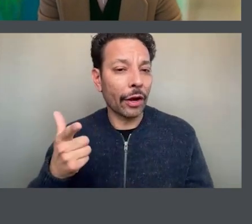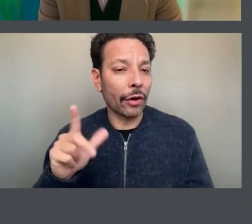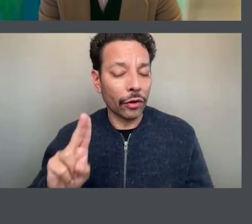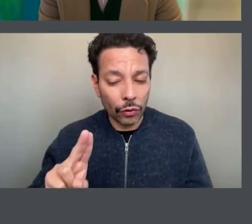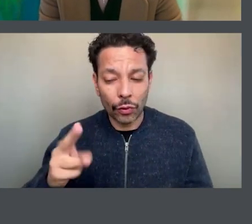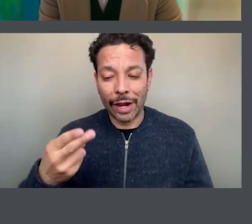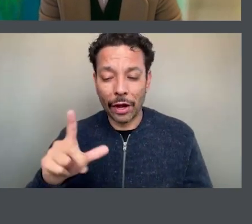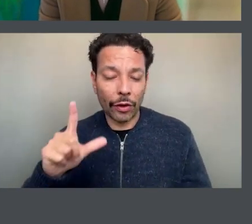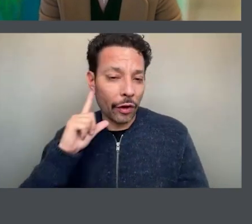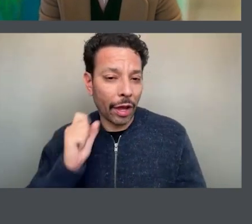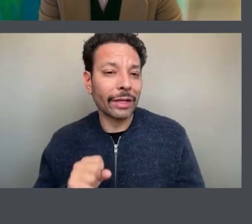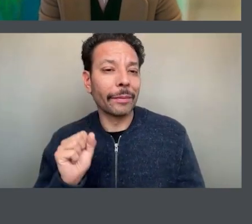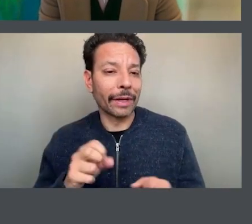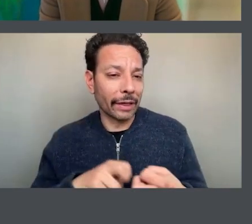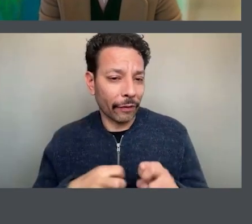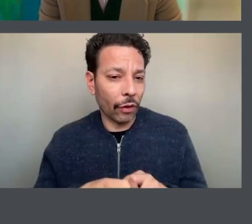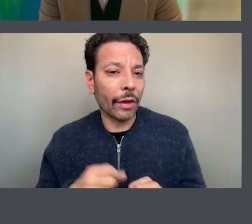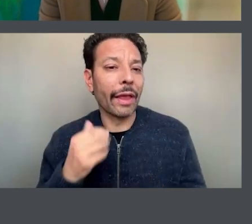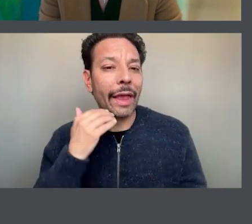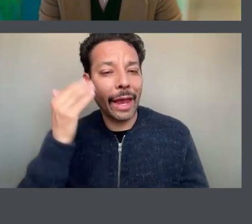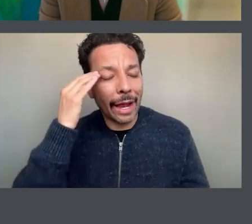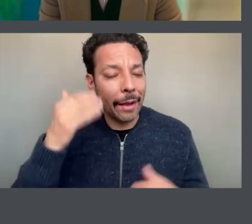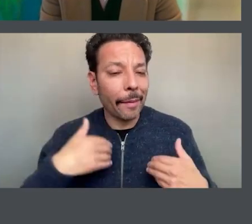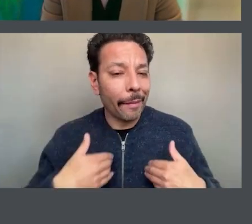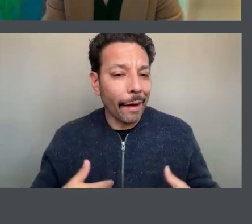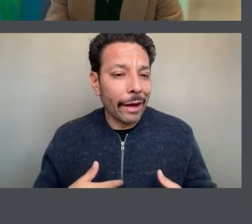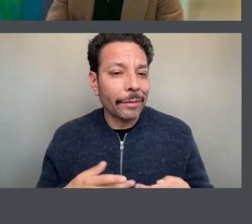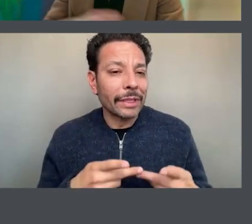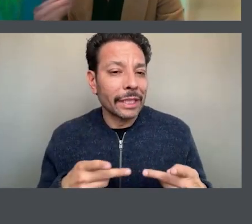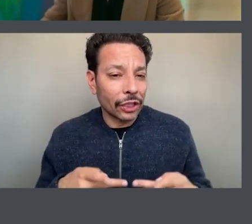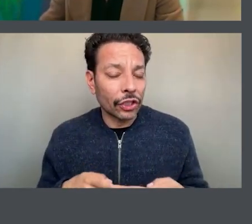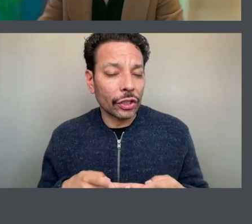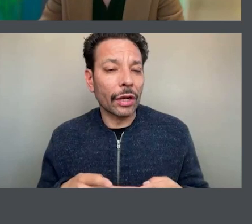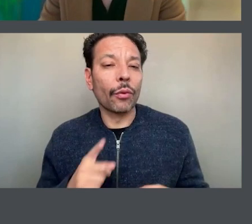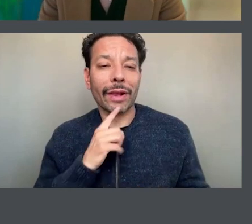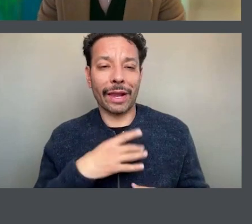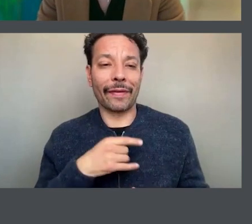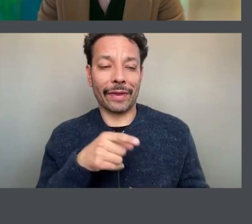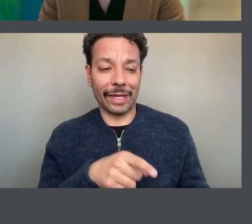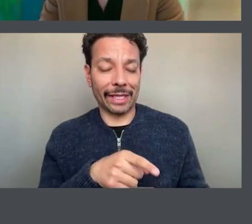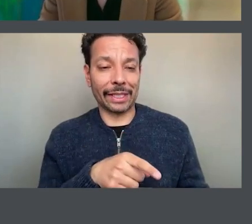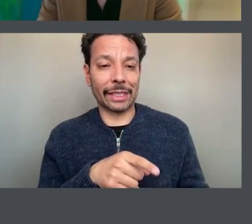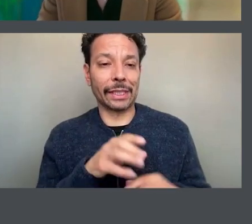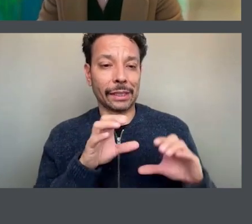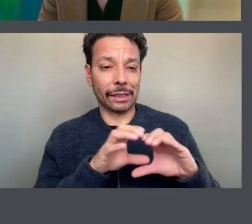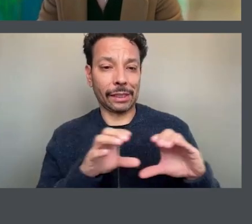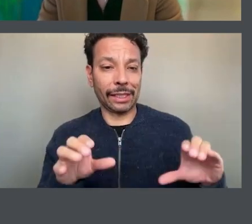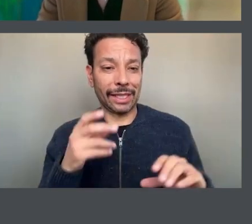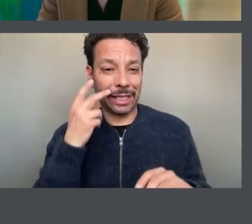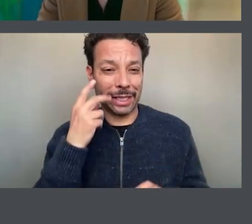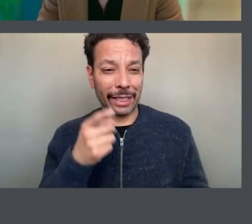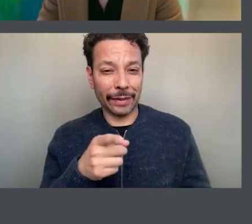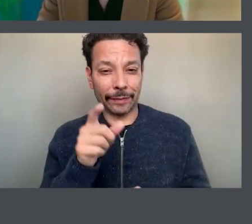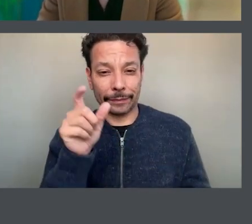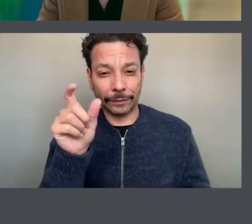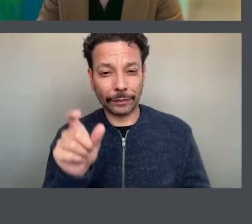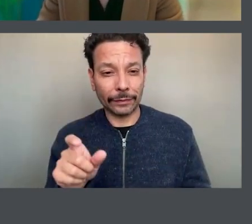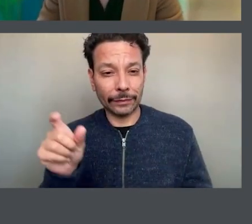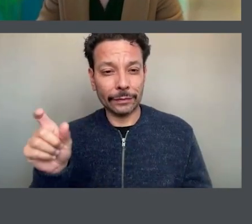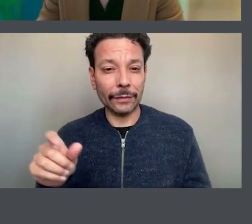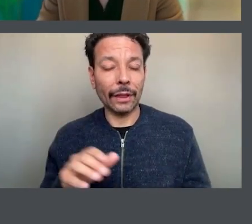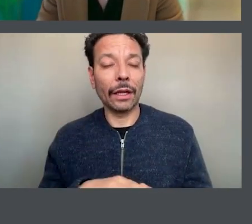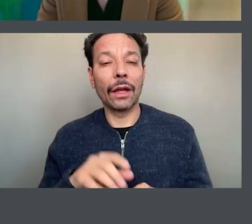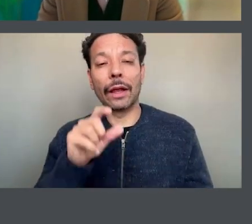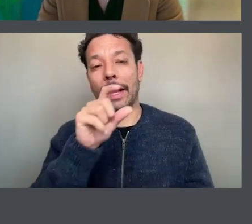difficult. Section 2, talking about head and body positioning, and I really like this section because if you see these 5 items below